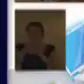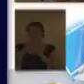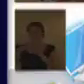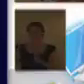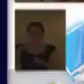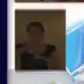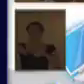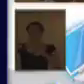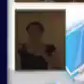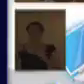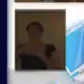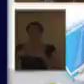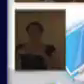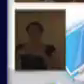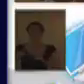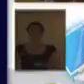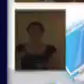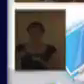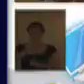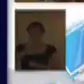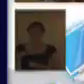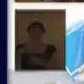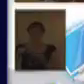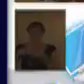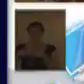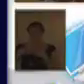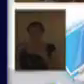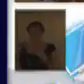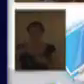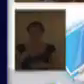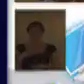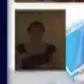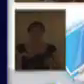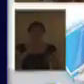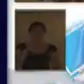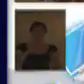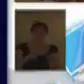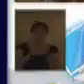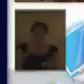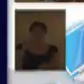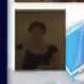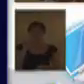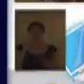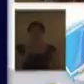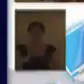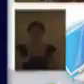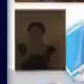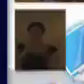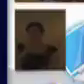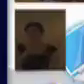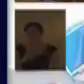a device. A device could be anything from a computer to a wheelchair.